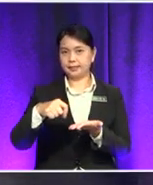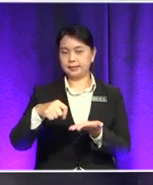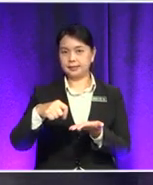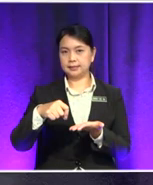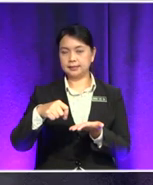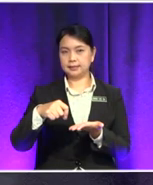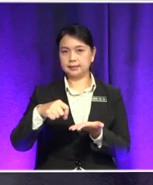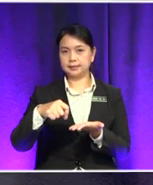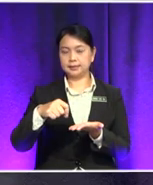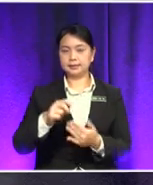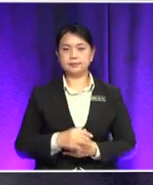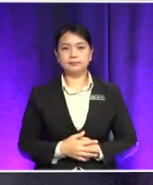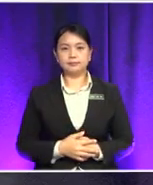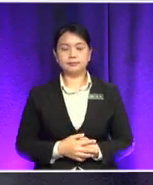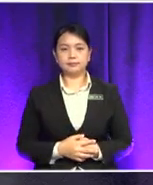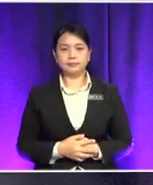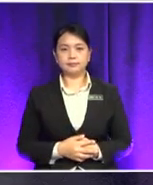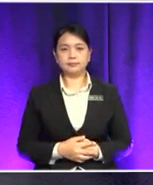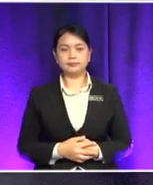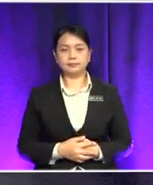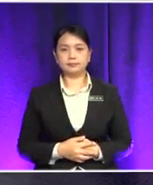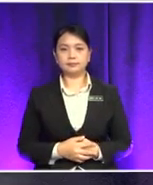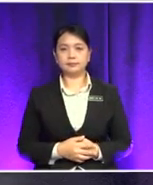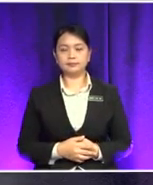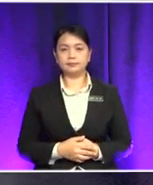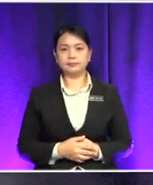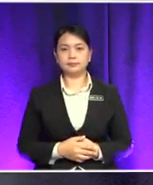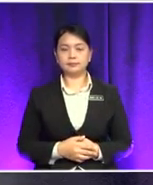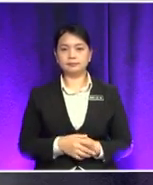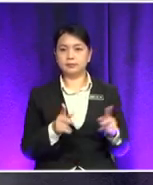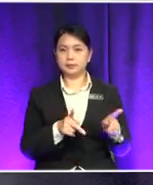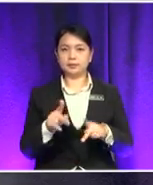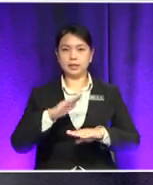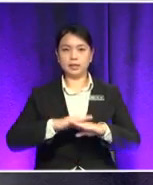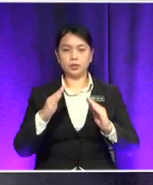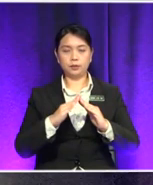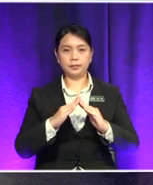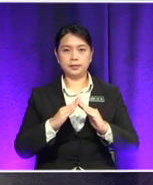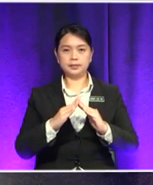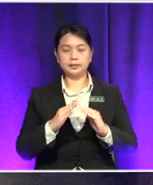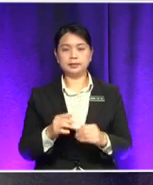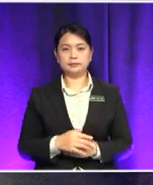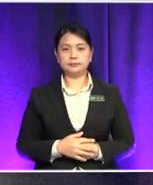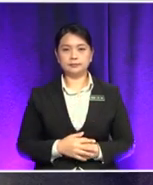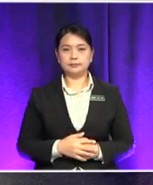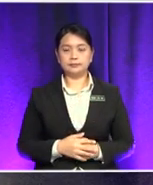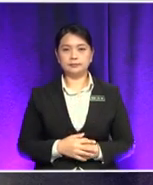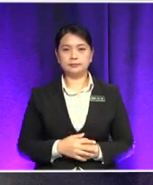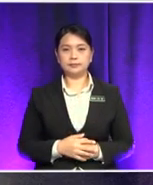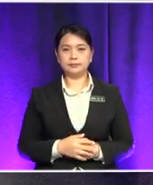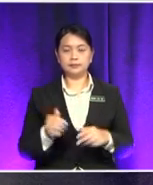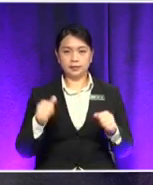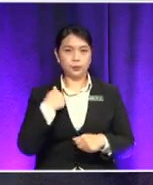all nodding. Yeah. Yes. I'm sure people at home as well are excited. Make sure you have your pen and paper. Okay. And are we going to start writing